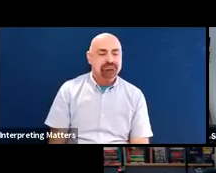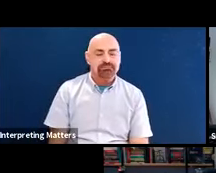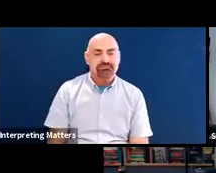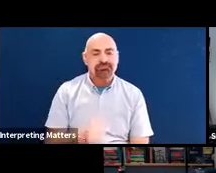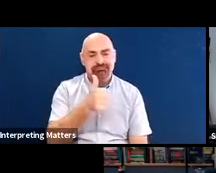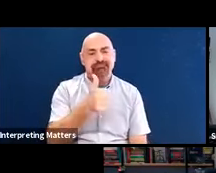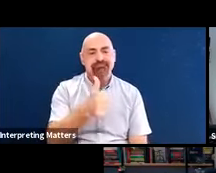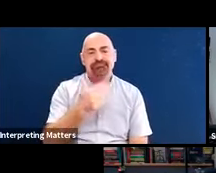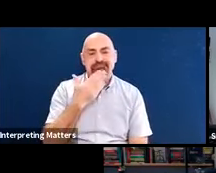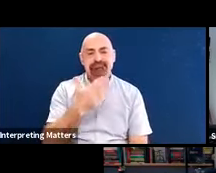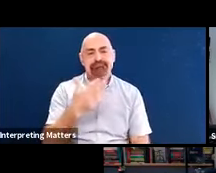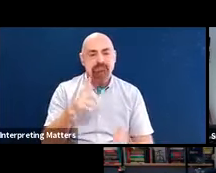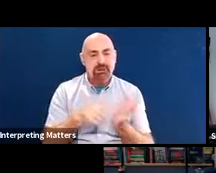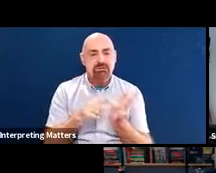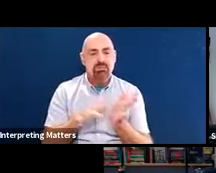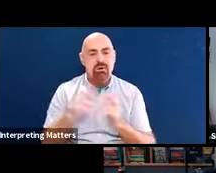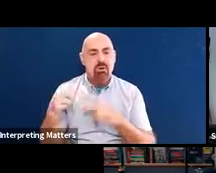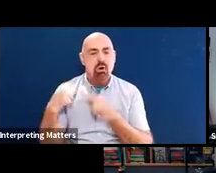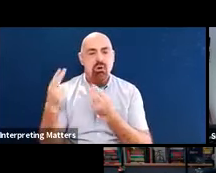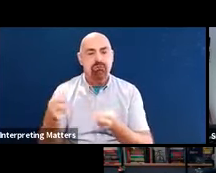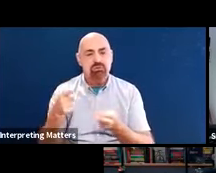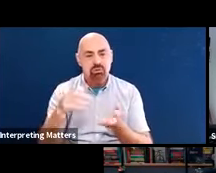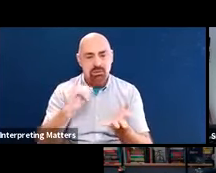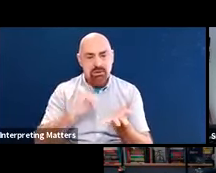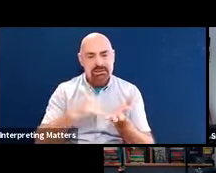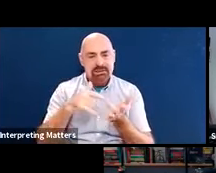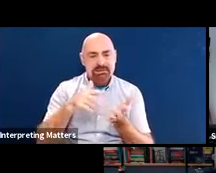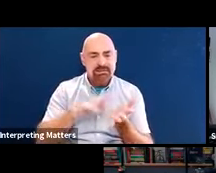Thanks, Tom. Now over to Simona.